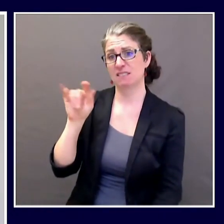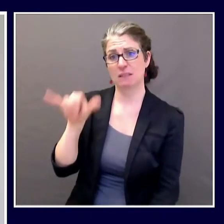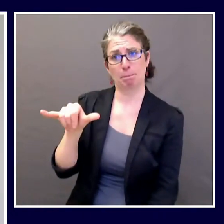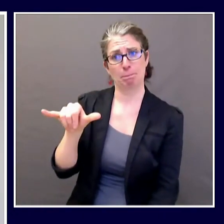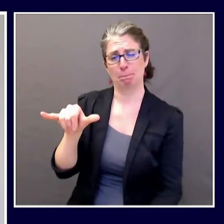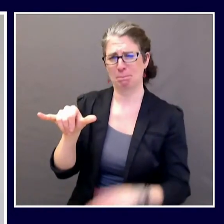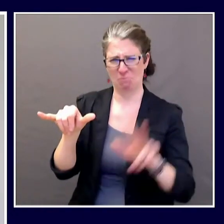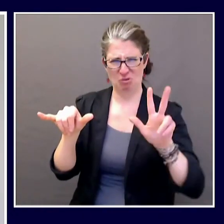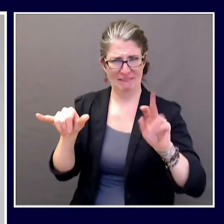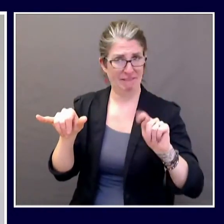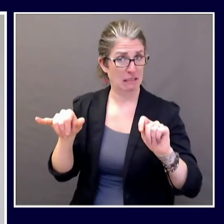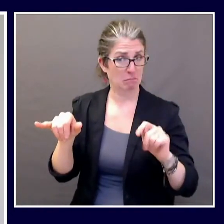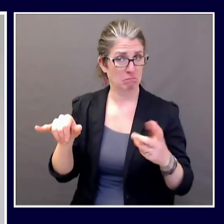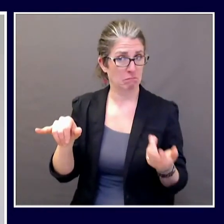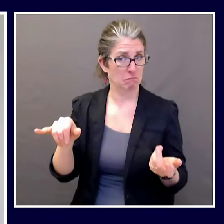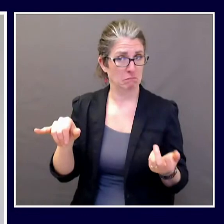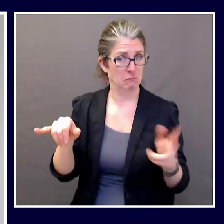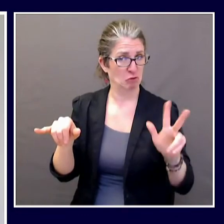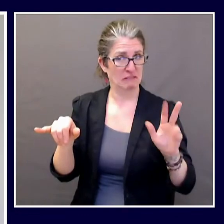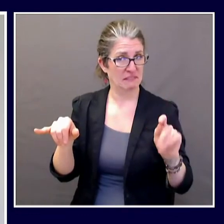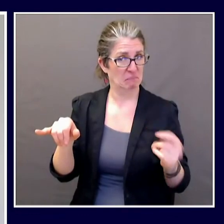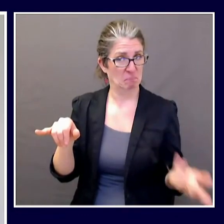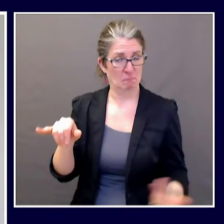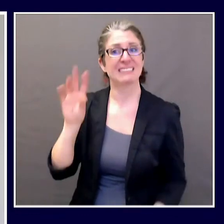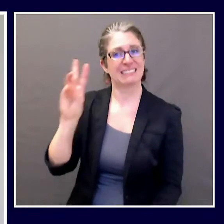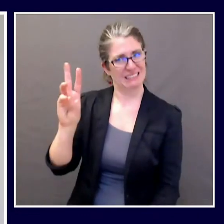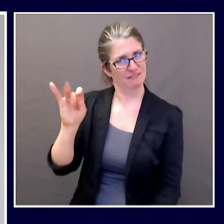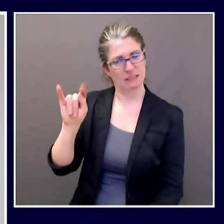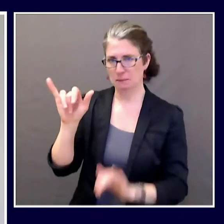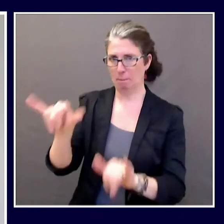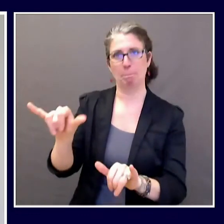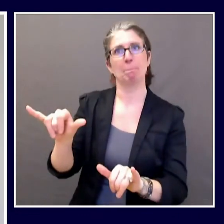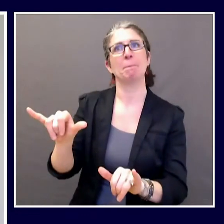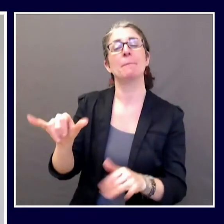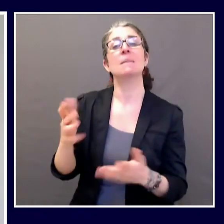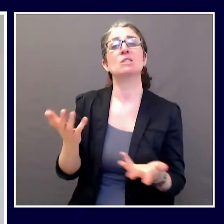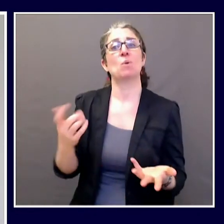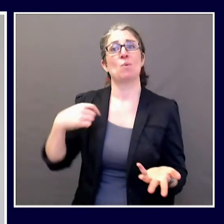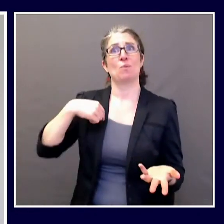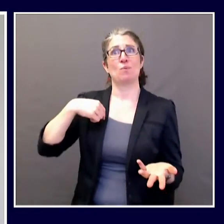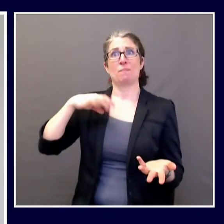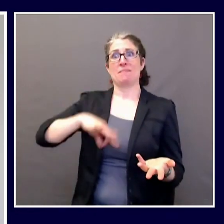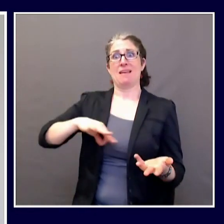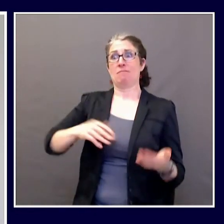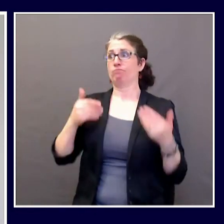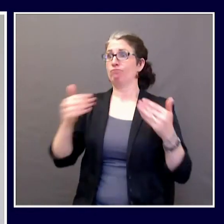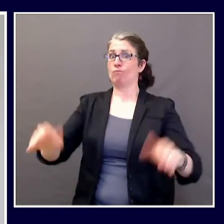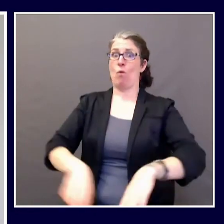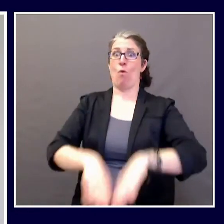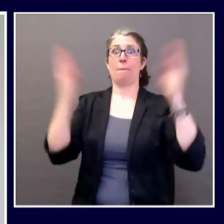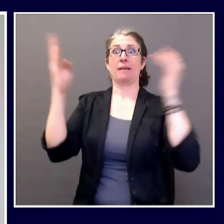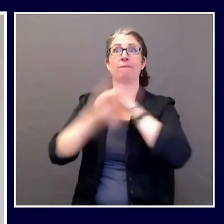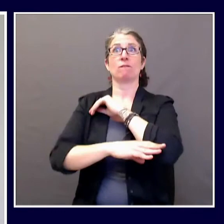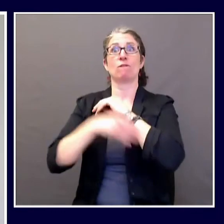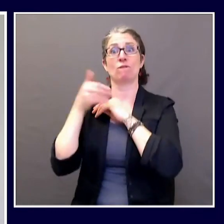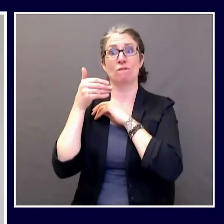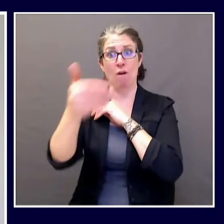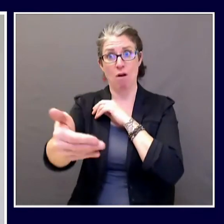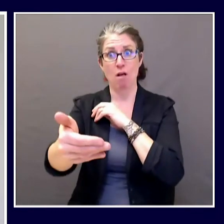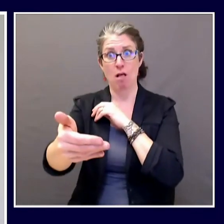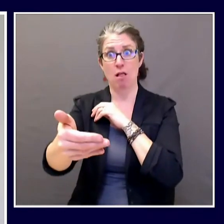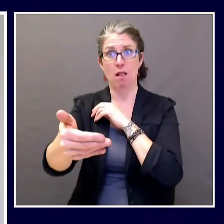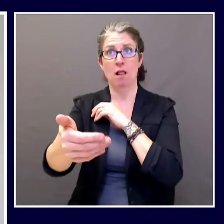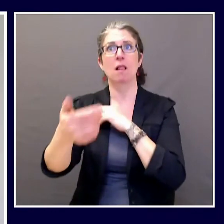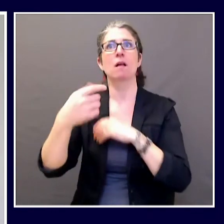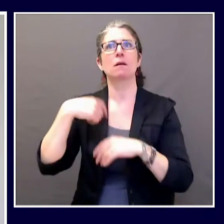fall, when schools in Maine started going back, we started at 3 feet because of recommendations that we thought were common sense and applicable from